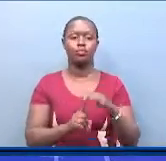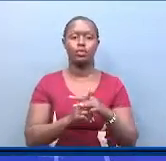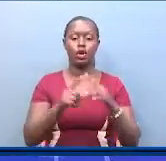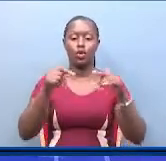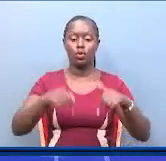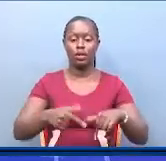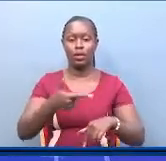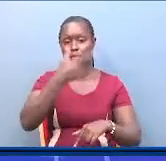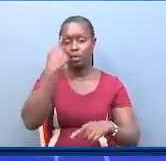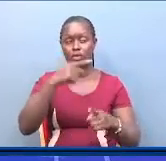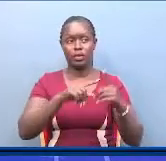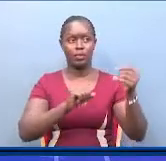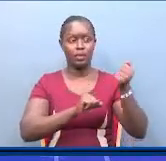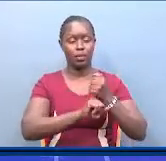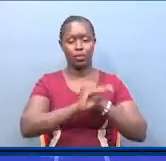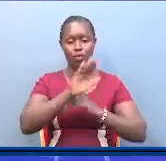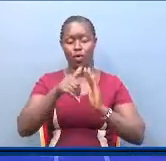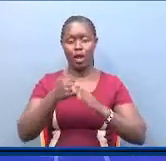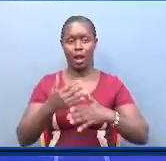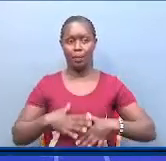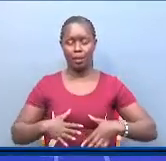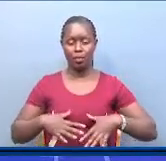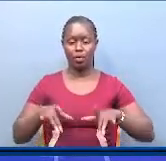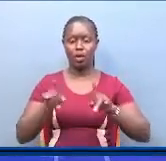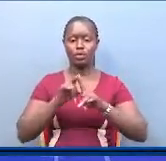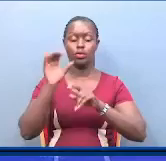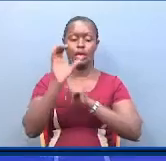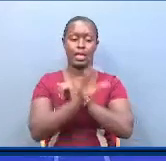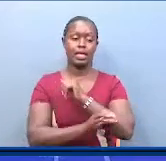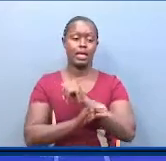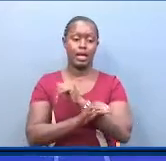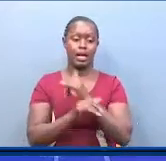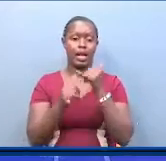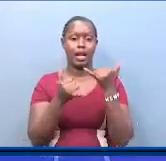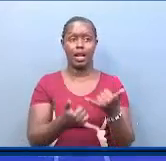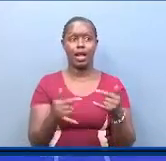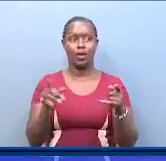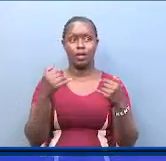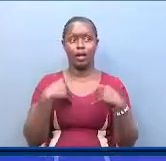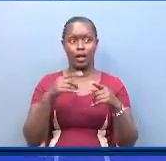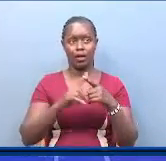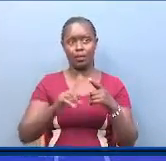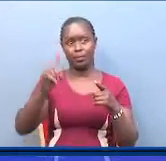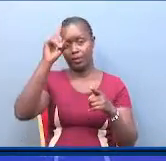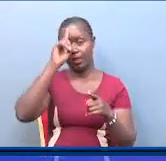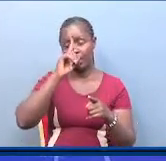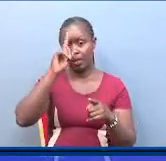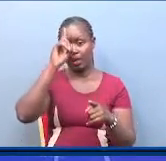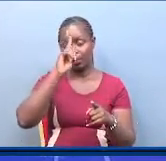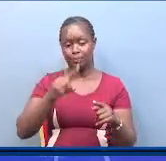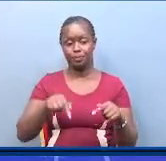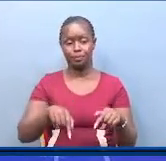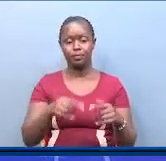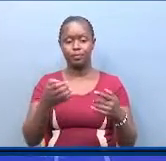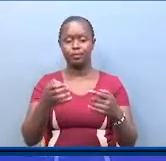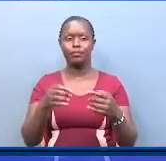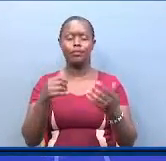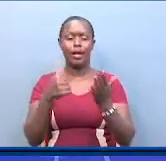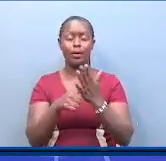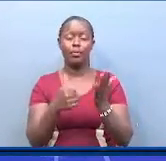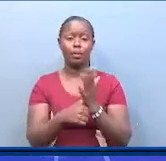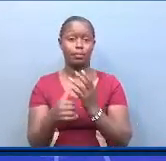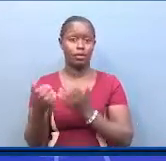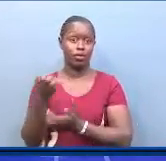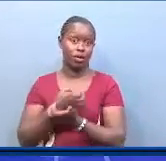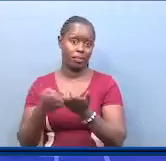because he has the support of everybody, and the country is going through a very, very, very serious crisis economically, and